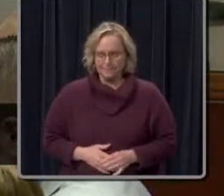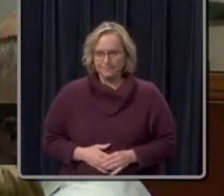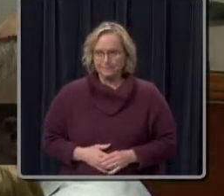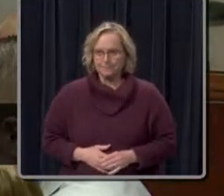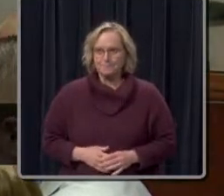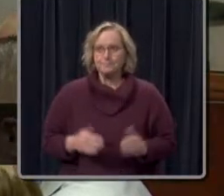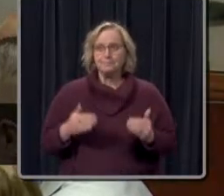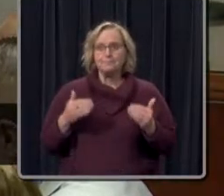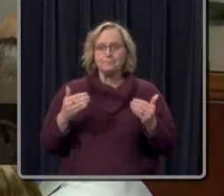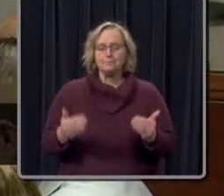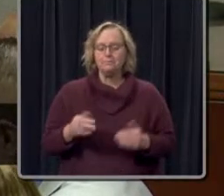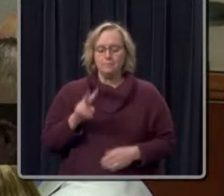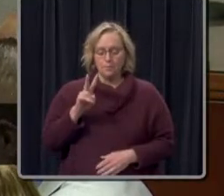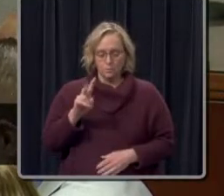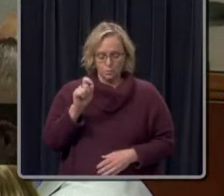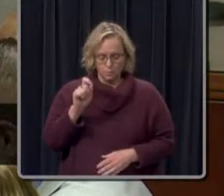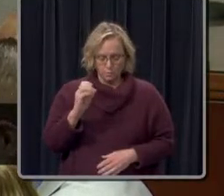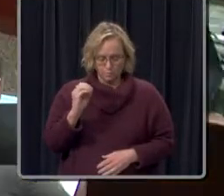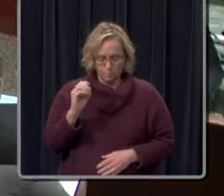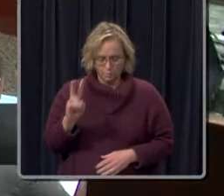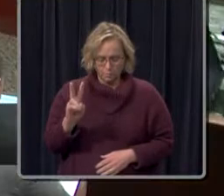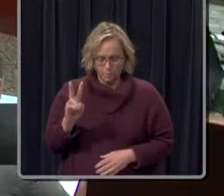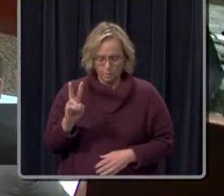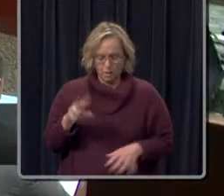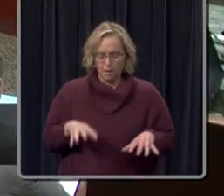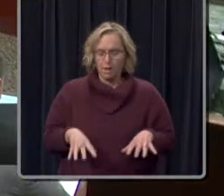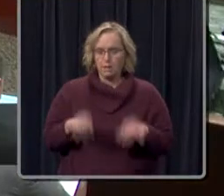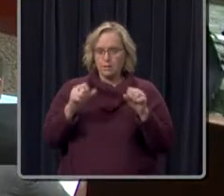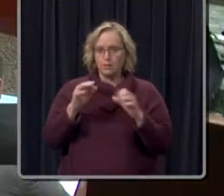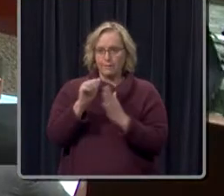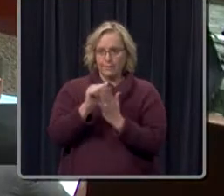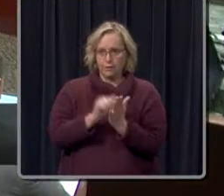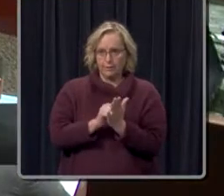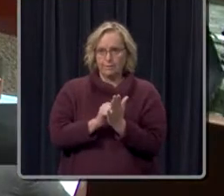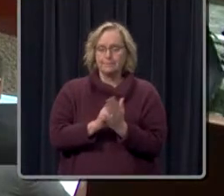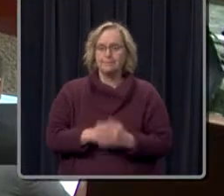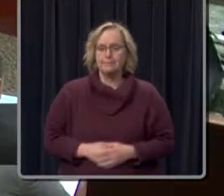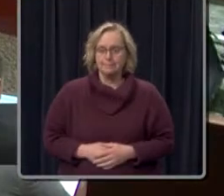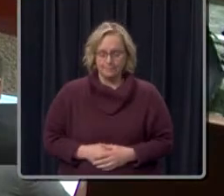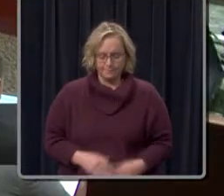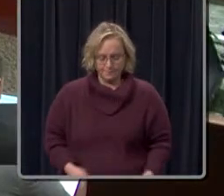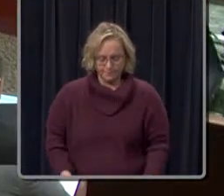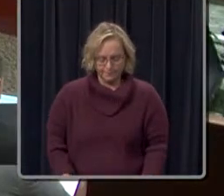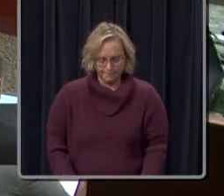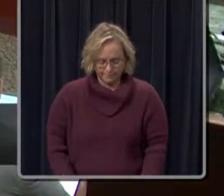Moving on to 2.01, the adoption of the agenda.